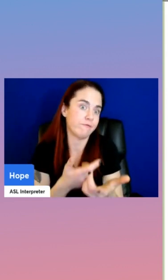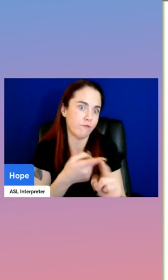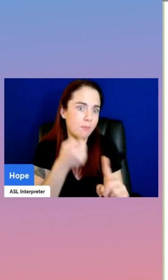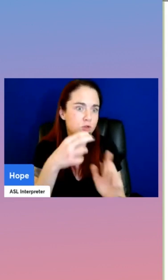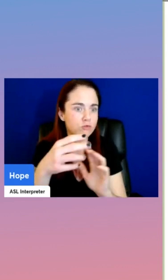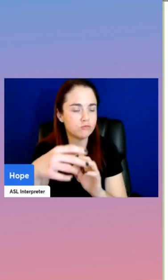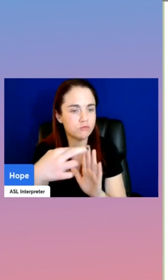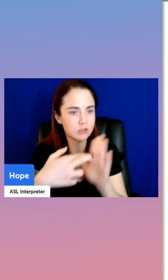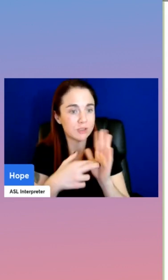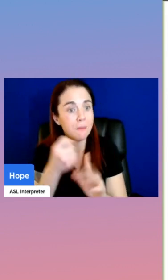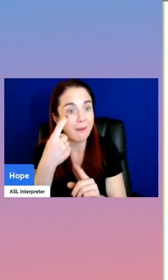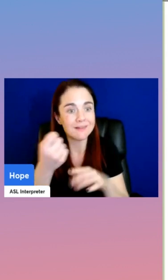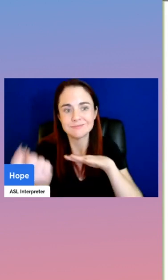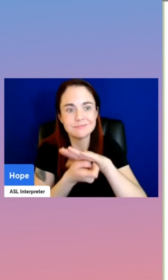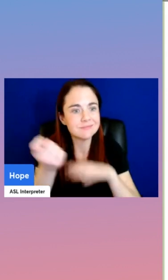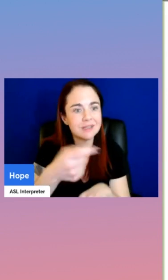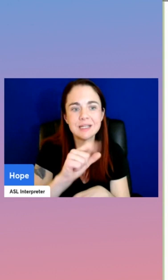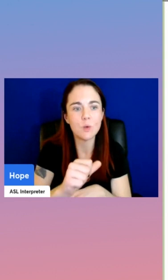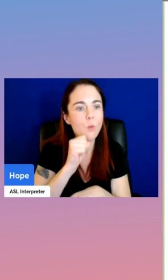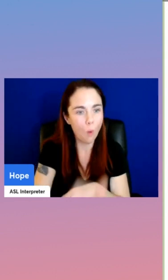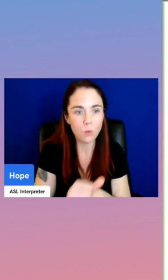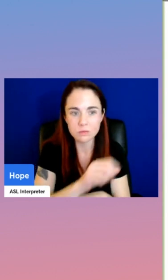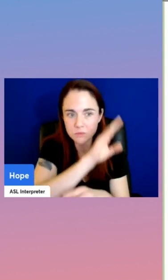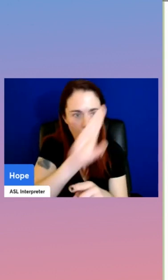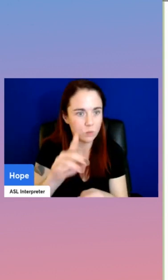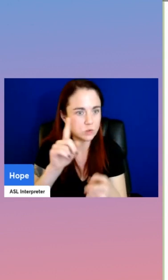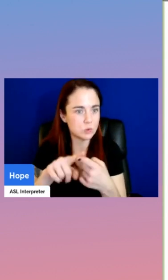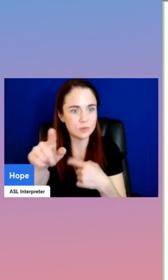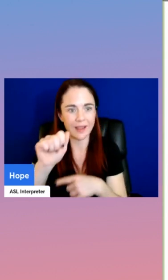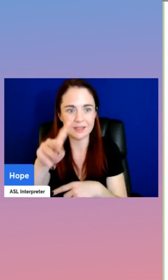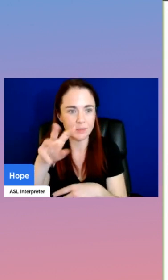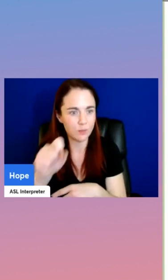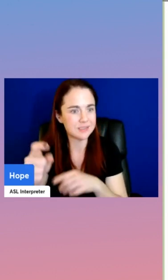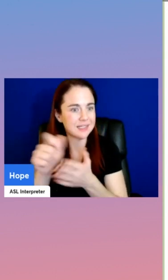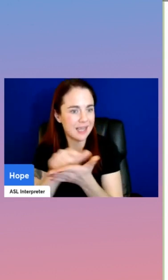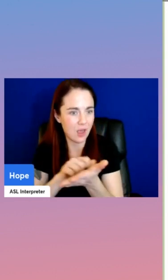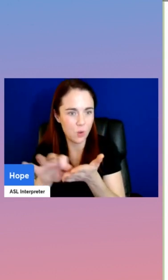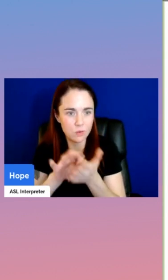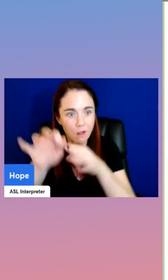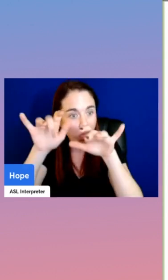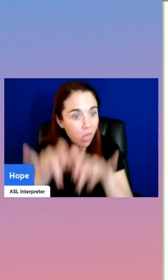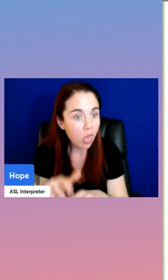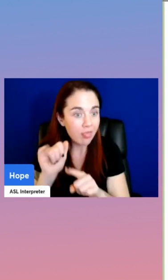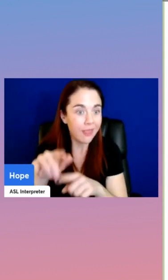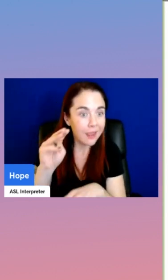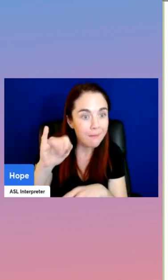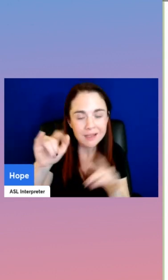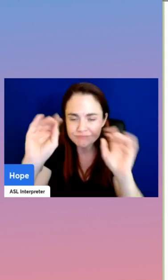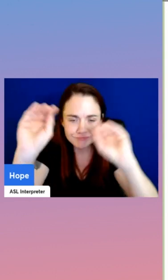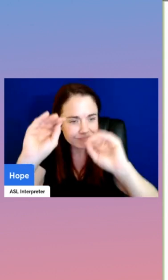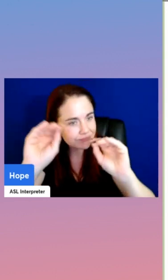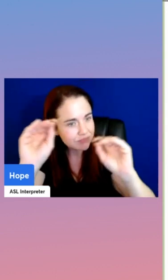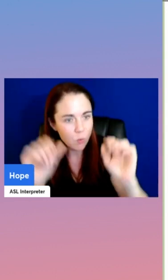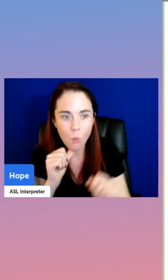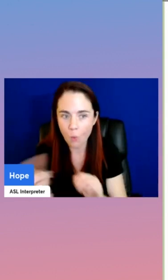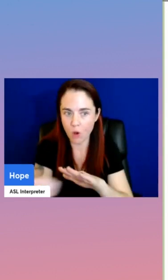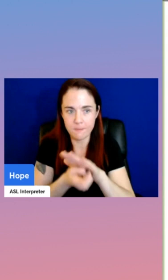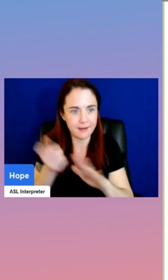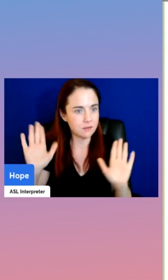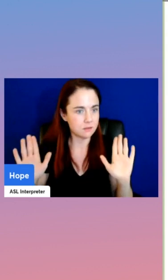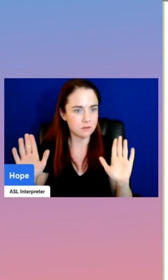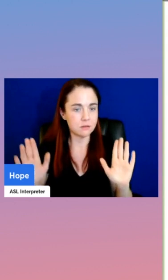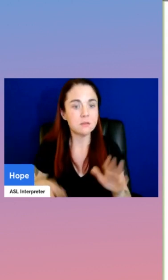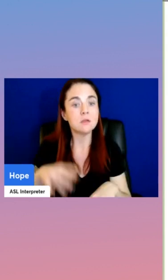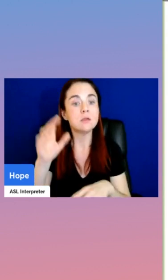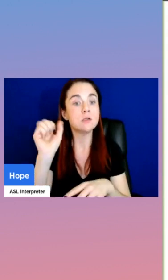HCP Packer registry will not go to the AWS account and tidy the AMIs or do anything you'd like. So these webhooks